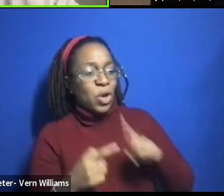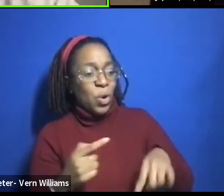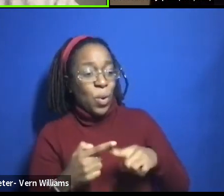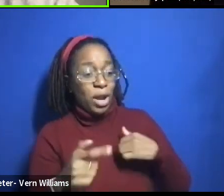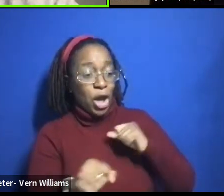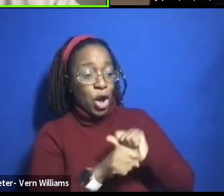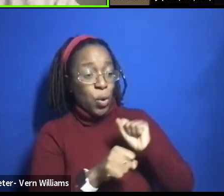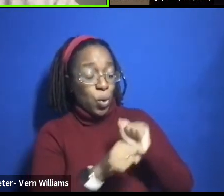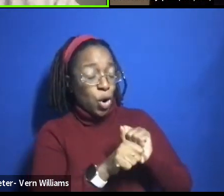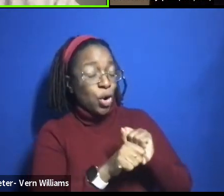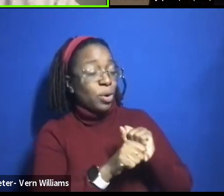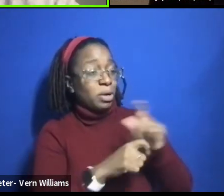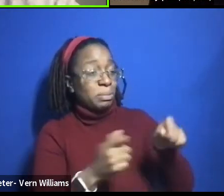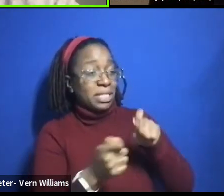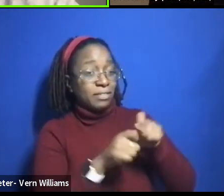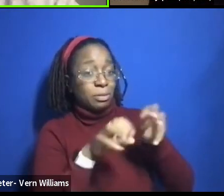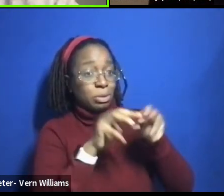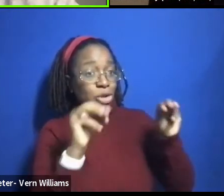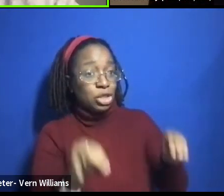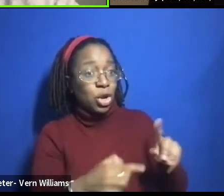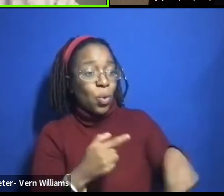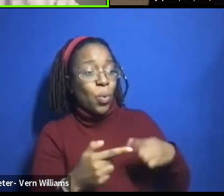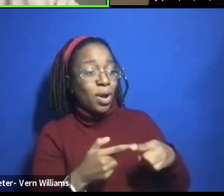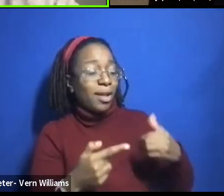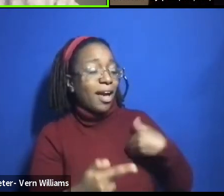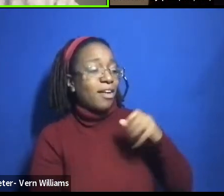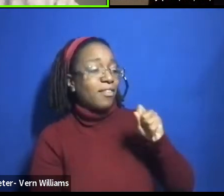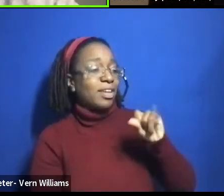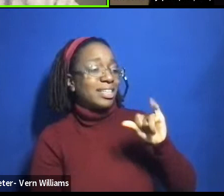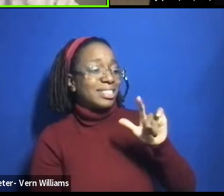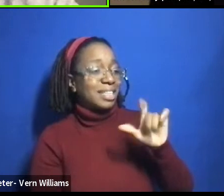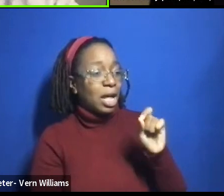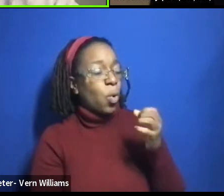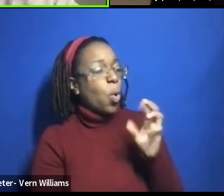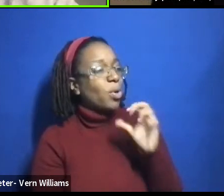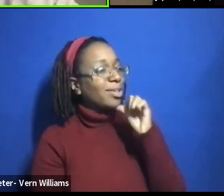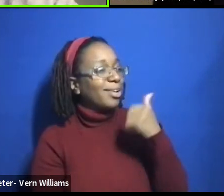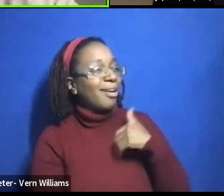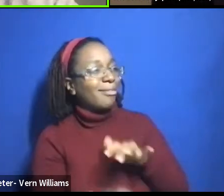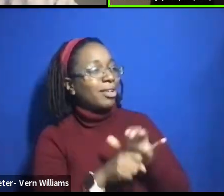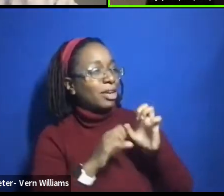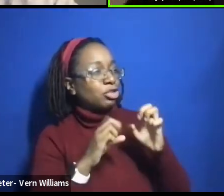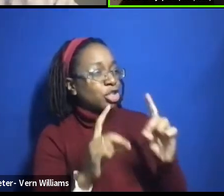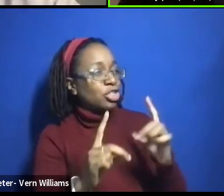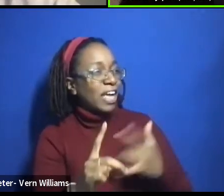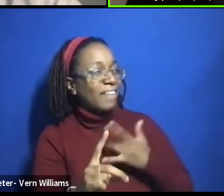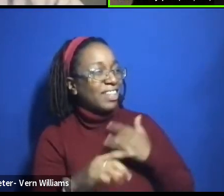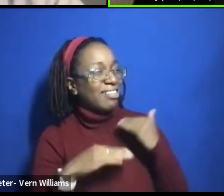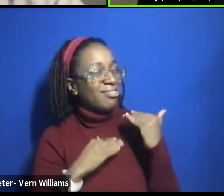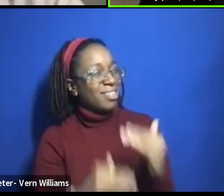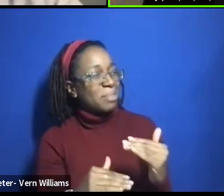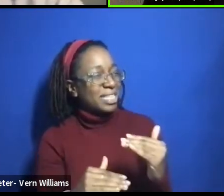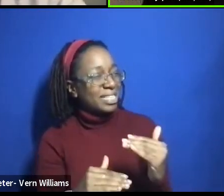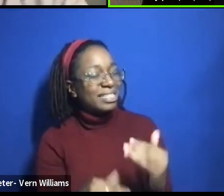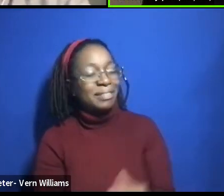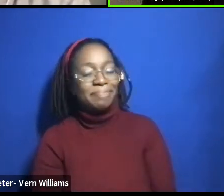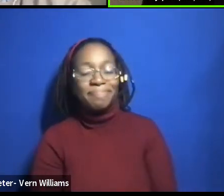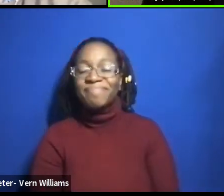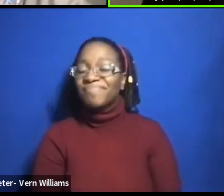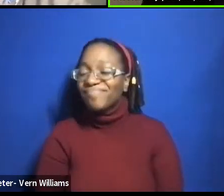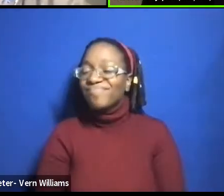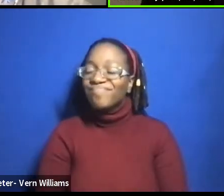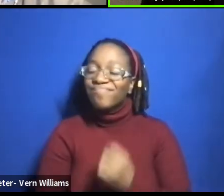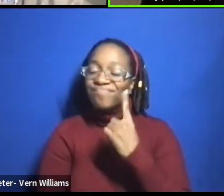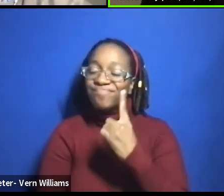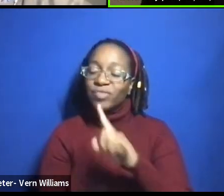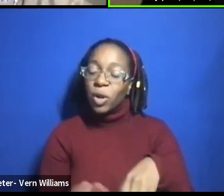with institutions when there are silos or lack of value of education departments. You know, when I worked full-time in